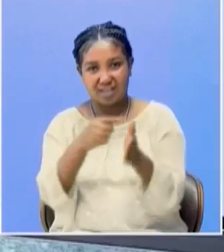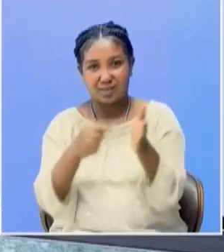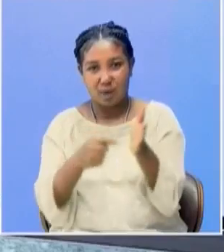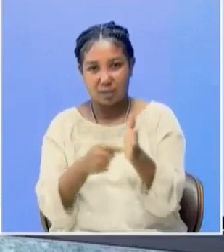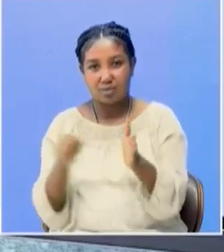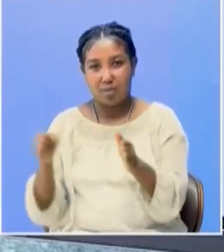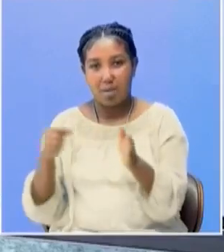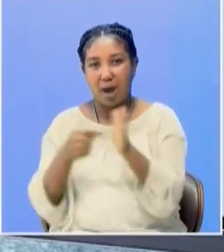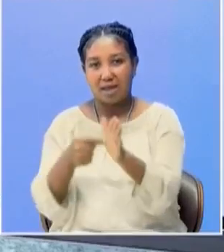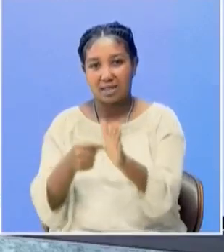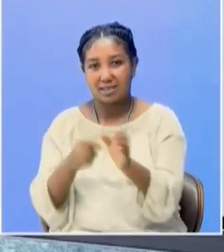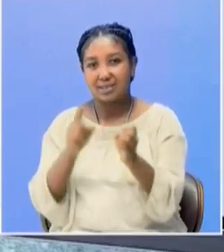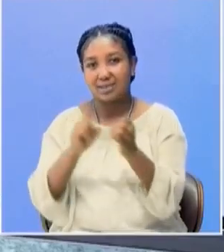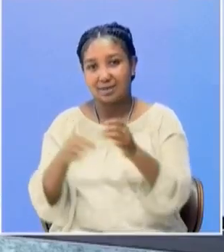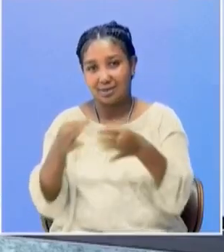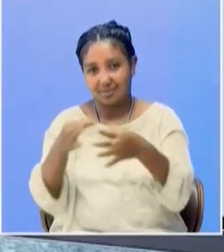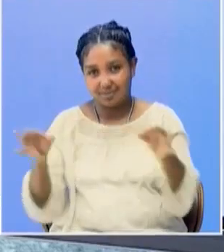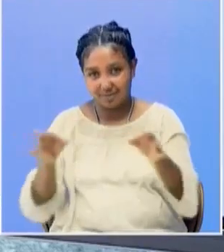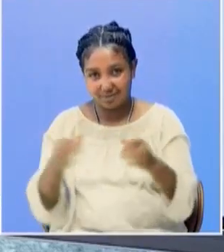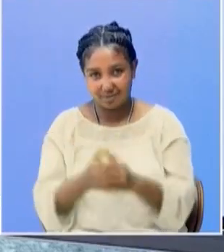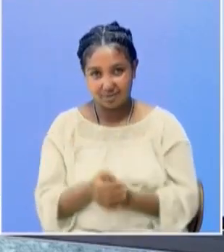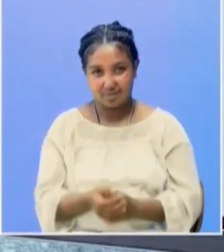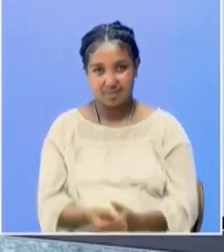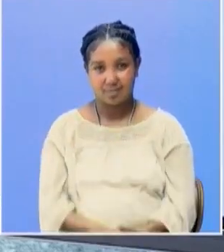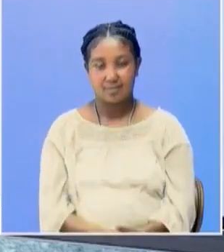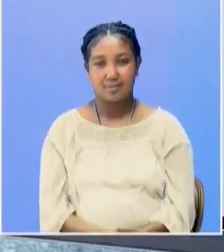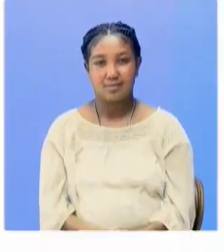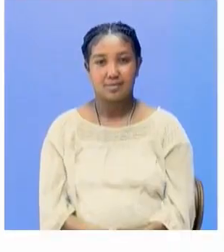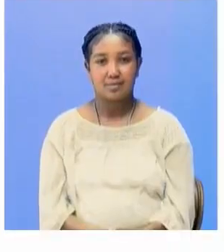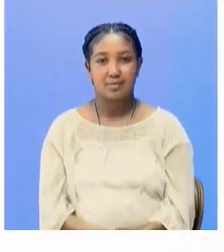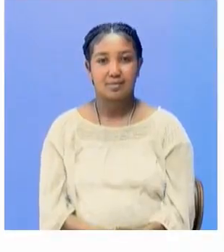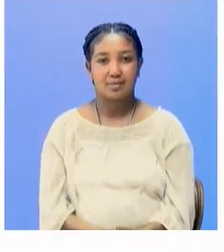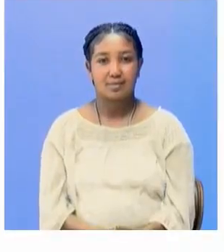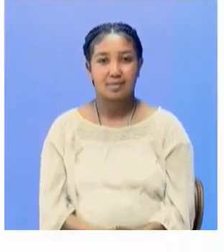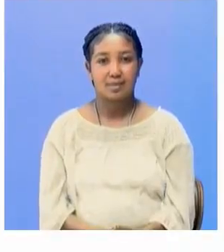exclamation mark at the end of the sentence.